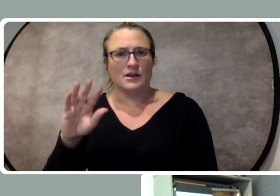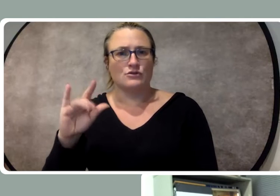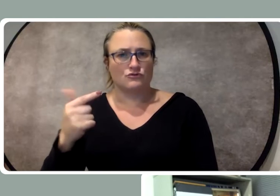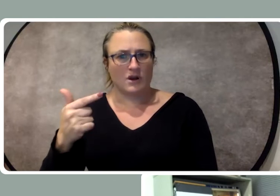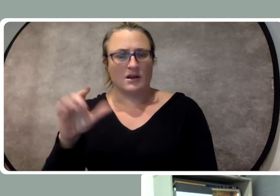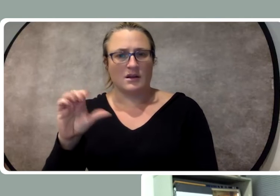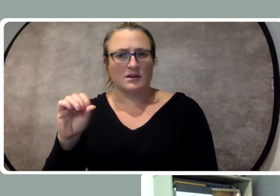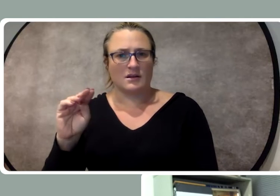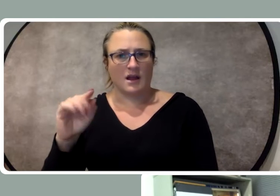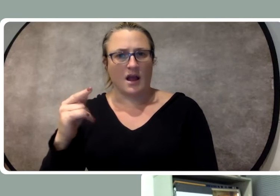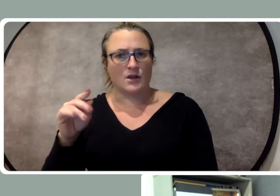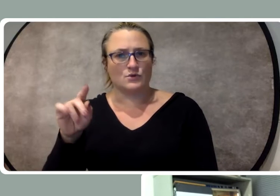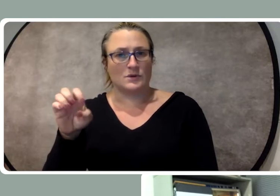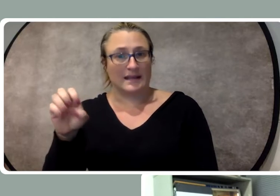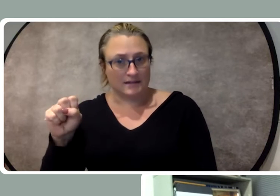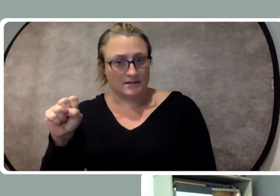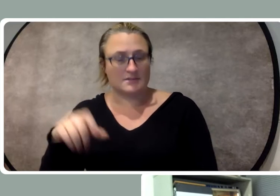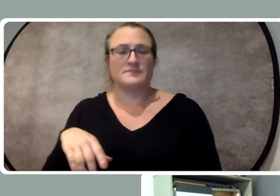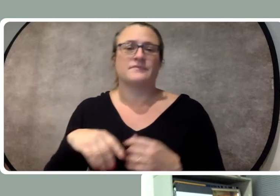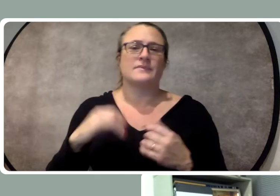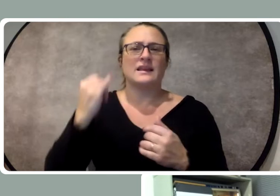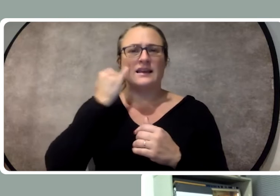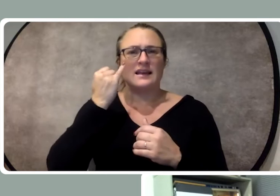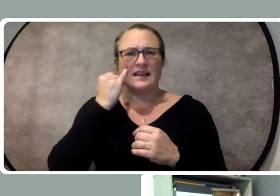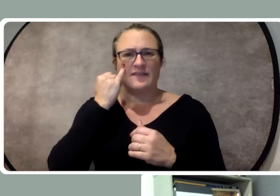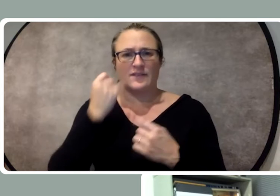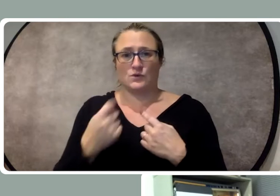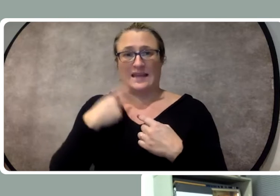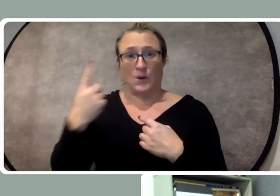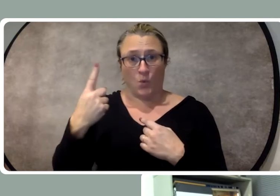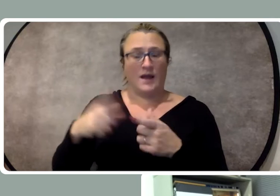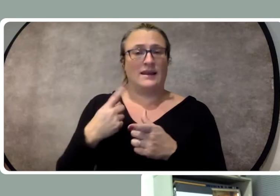you experience a progression after taking one,